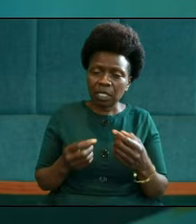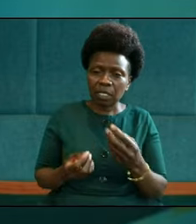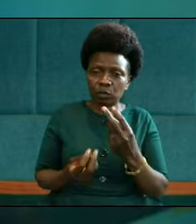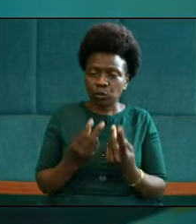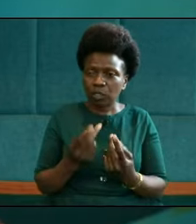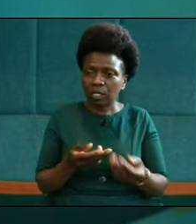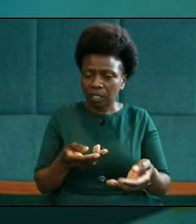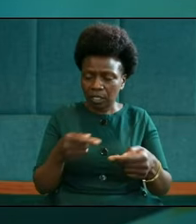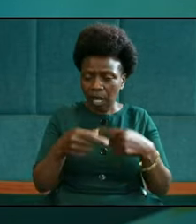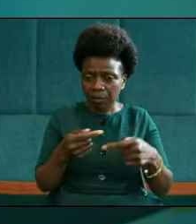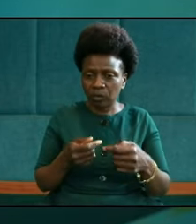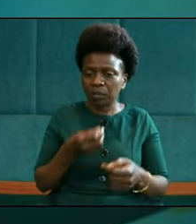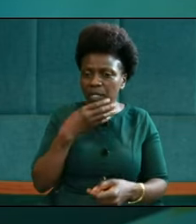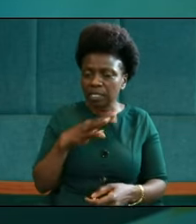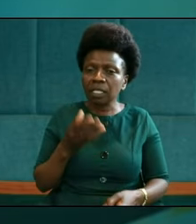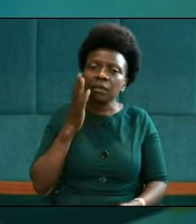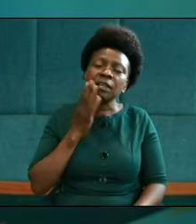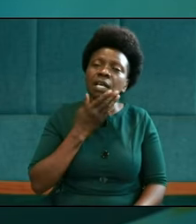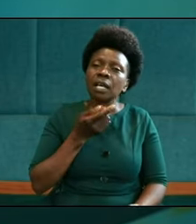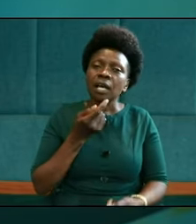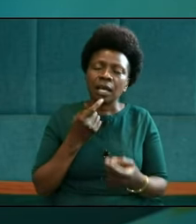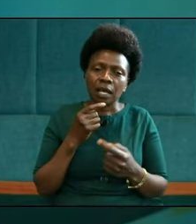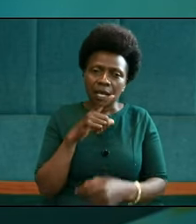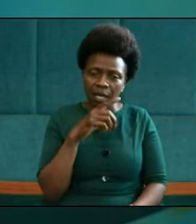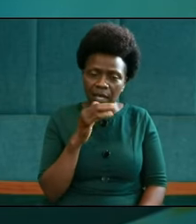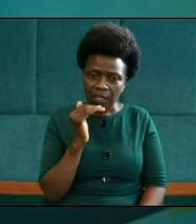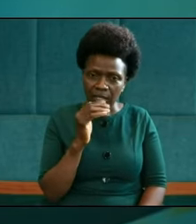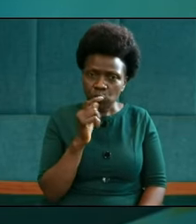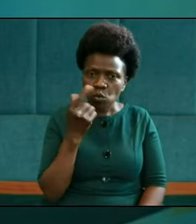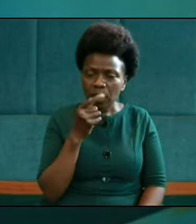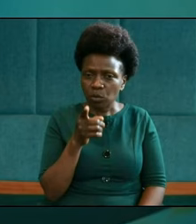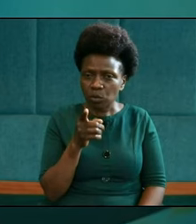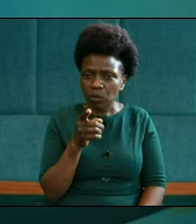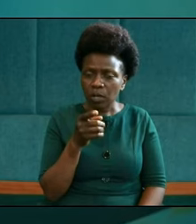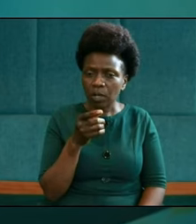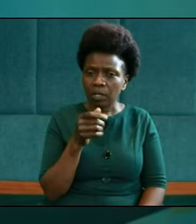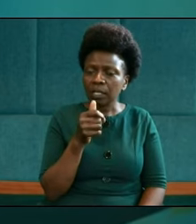And the father asks him, "Who are you?" And he says, "I am your son, Esau."